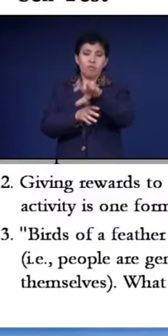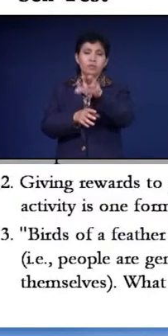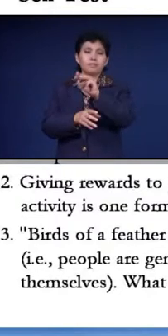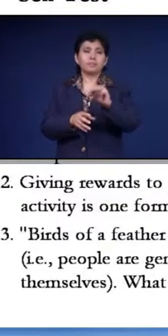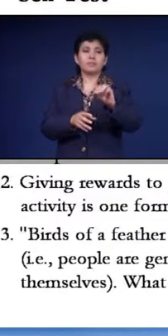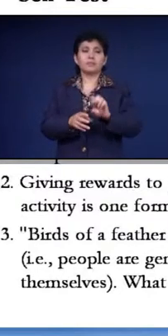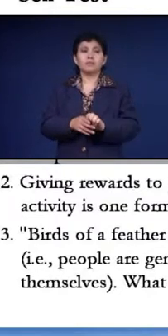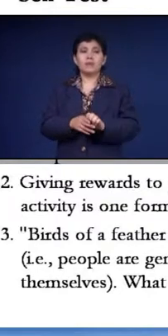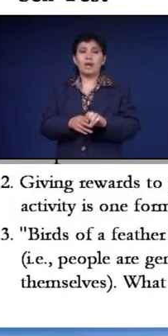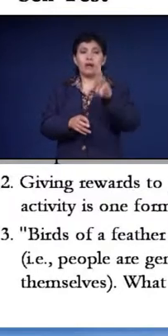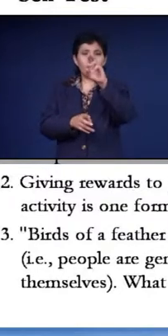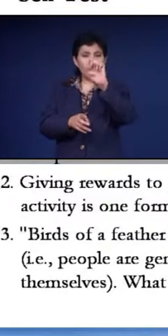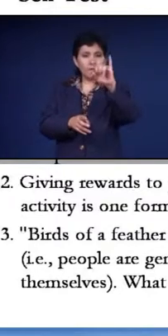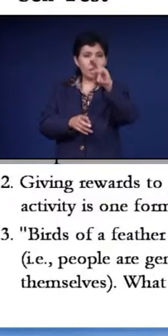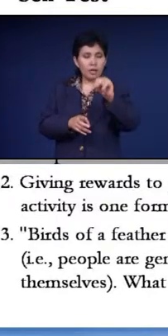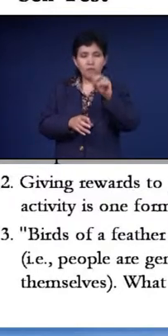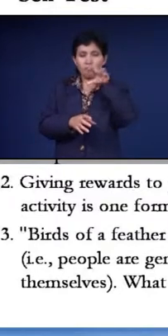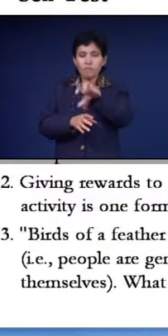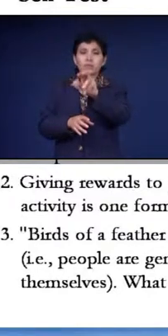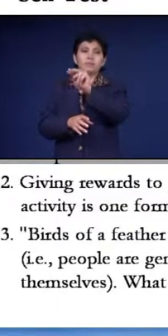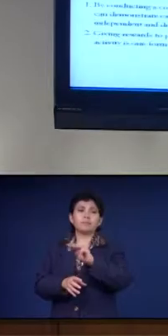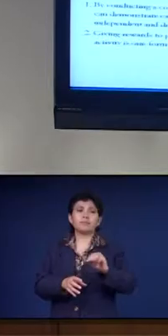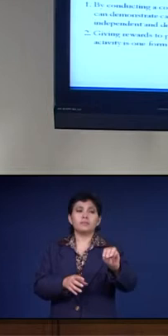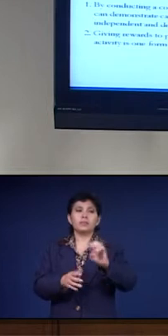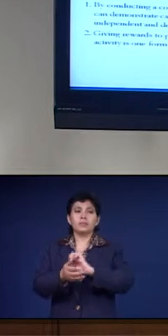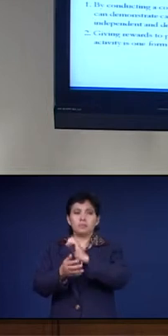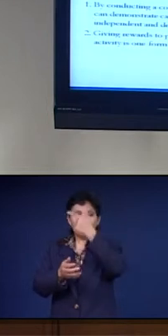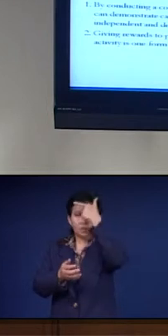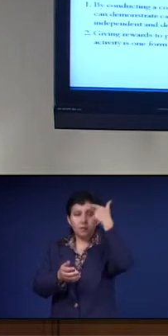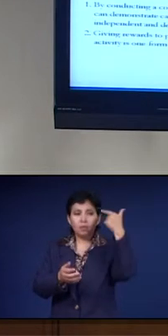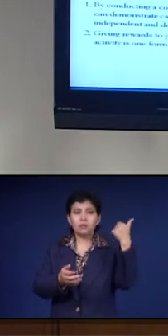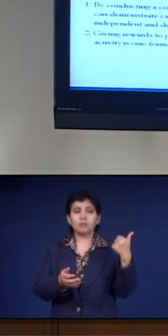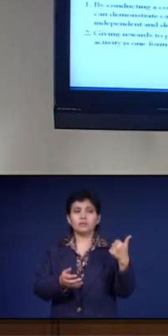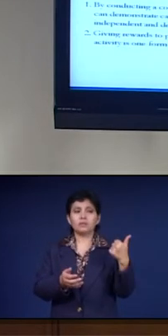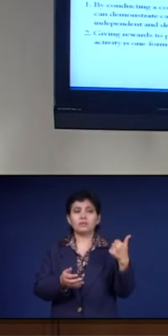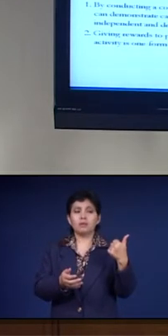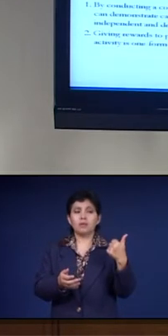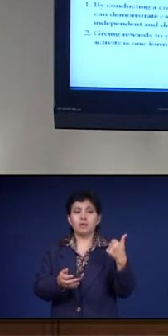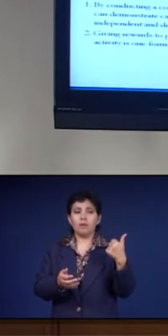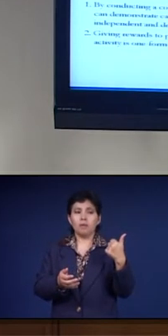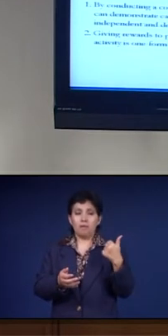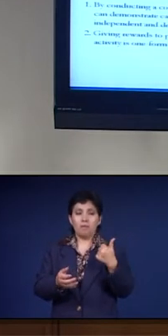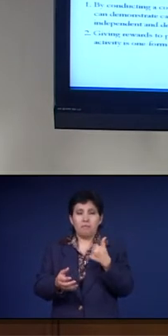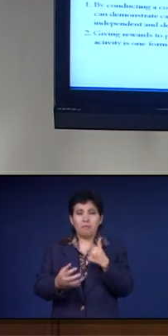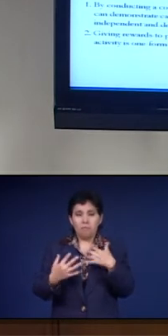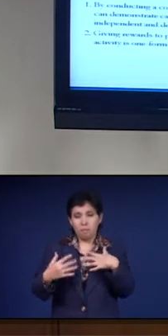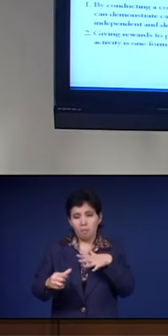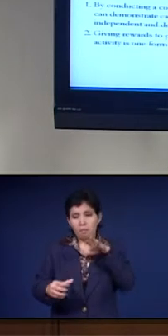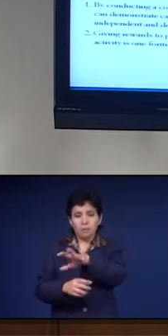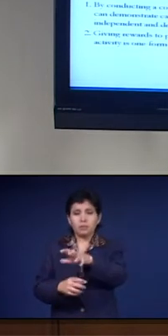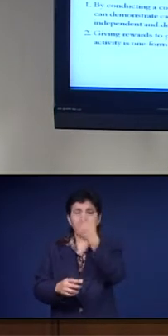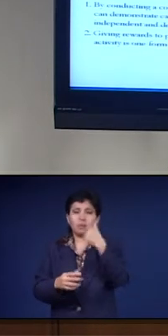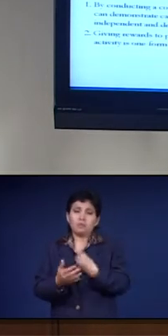Yes, okay. Reinforcements means you give reward. It can be prizes or money. This is